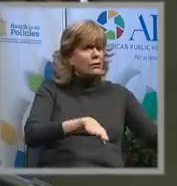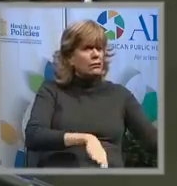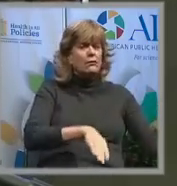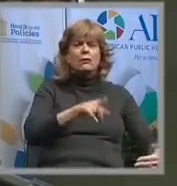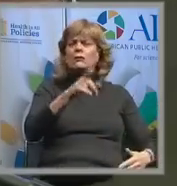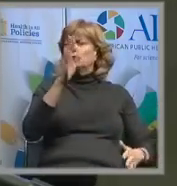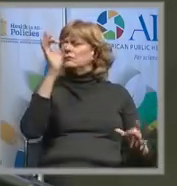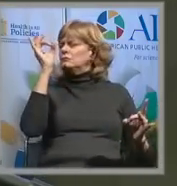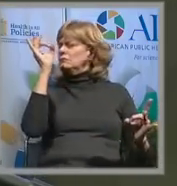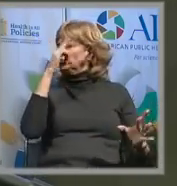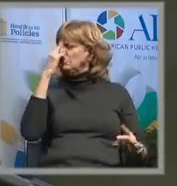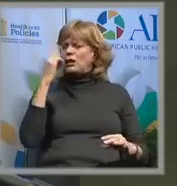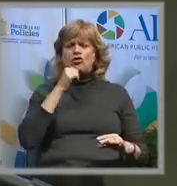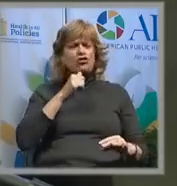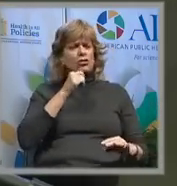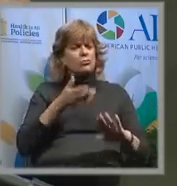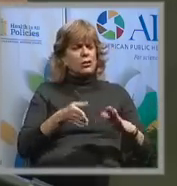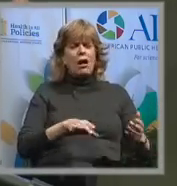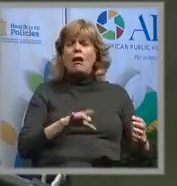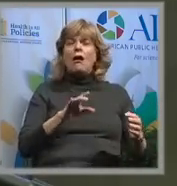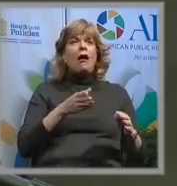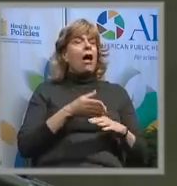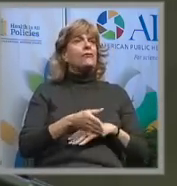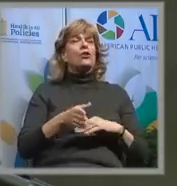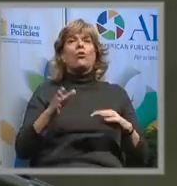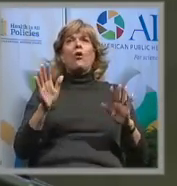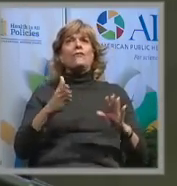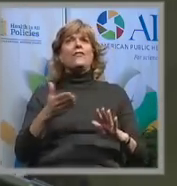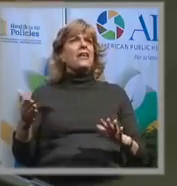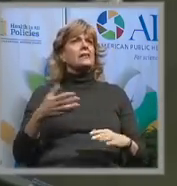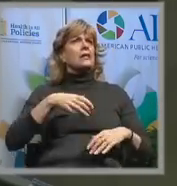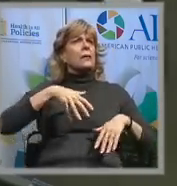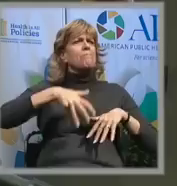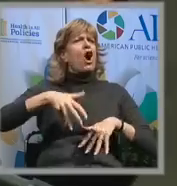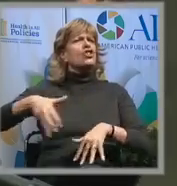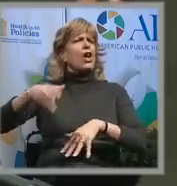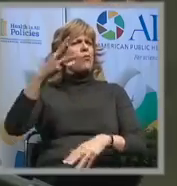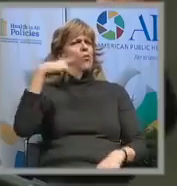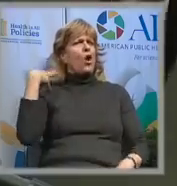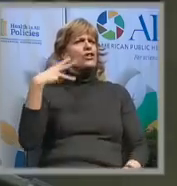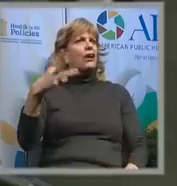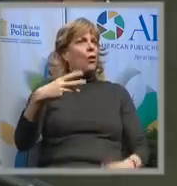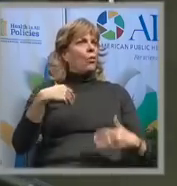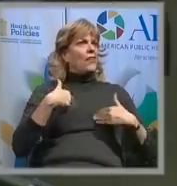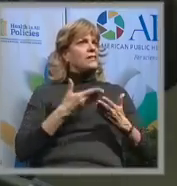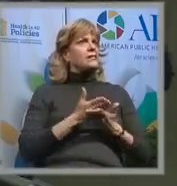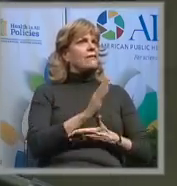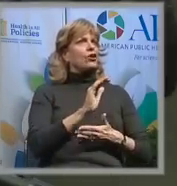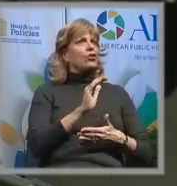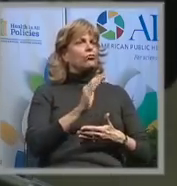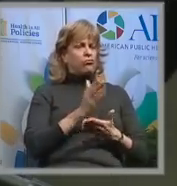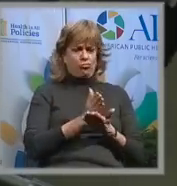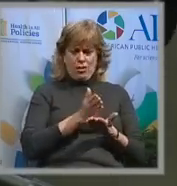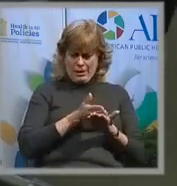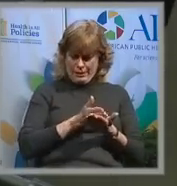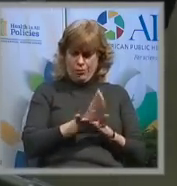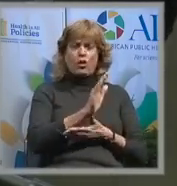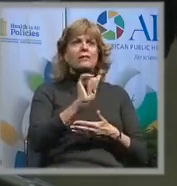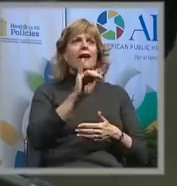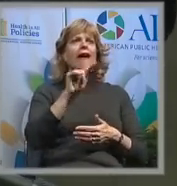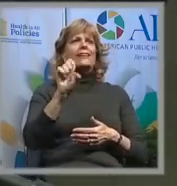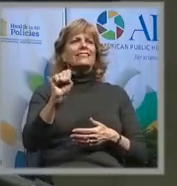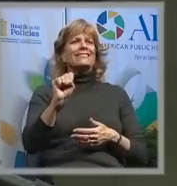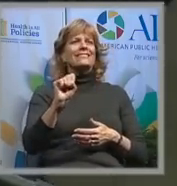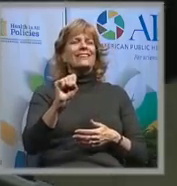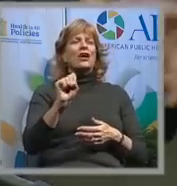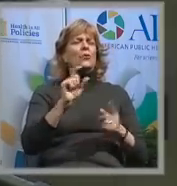after wonderful things that happened, like the March on Washington, before we knew it, we had the Civil Rights Act. And so as we talk about anniversaries